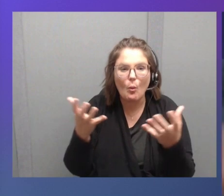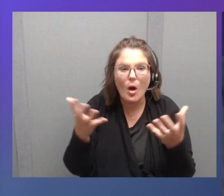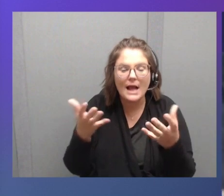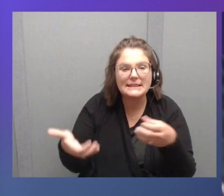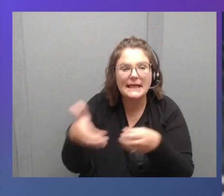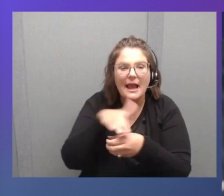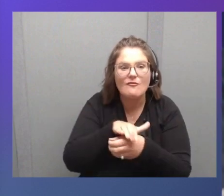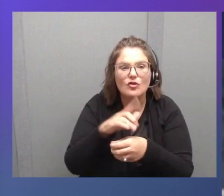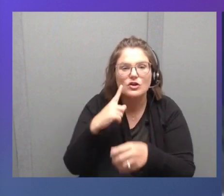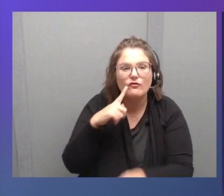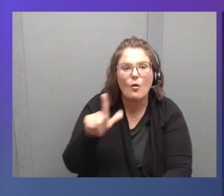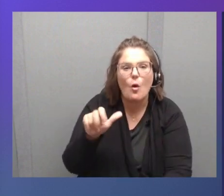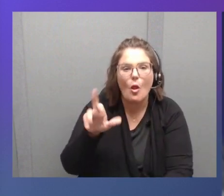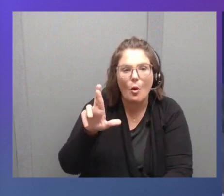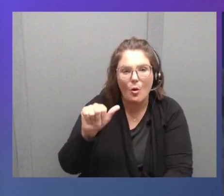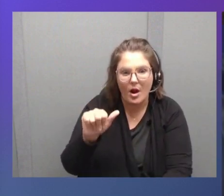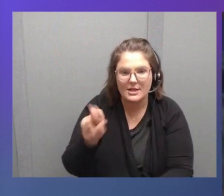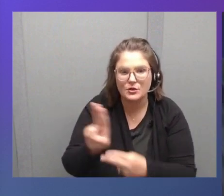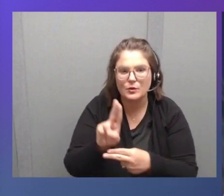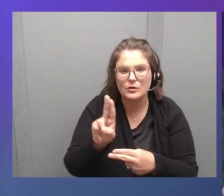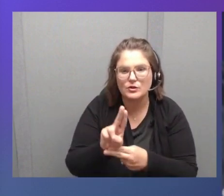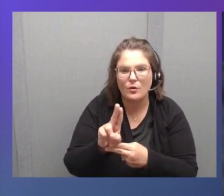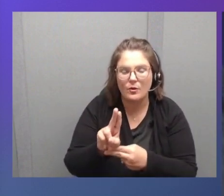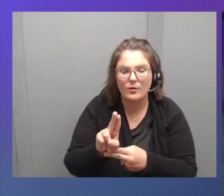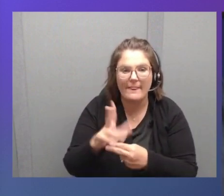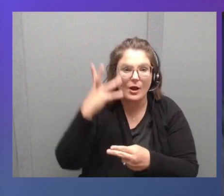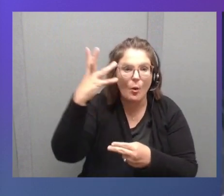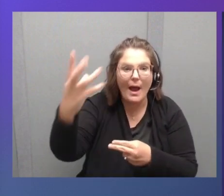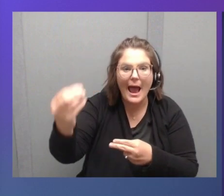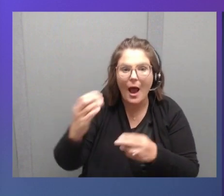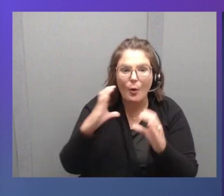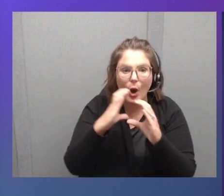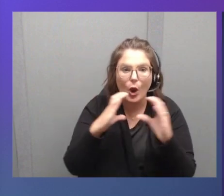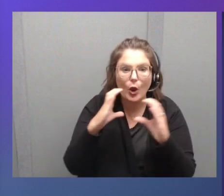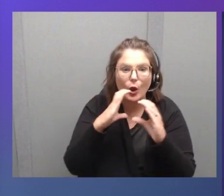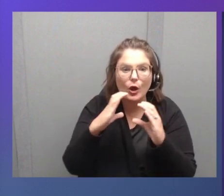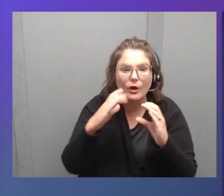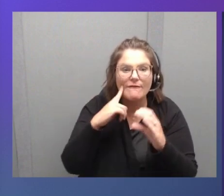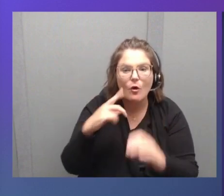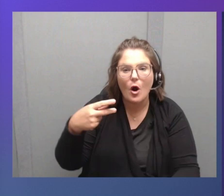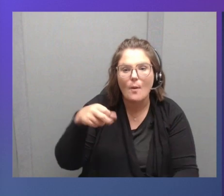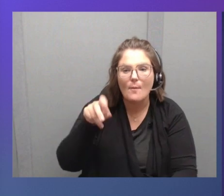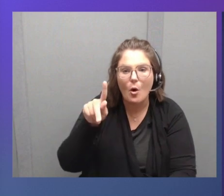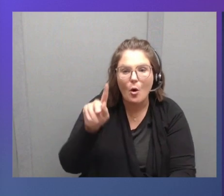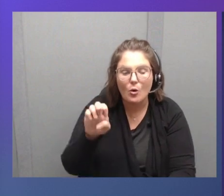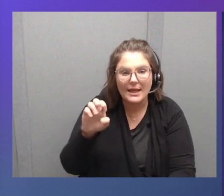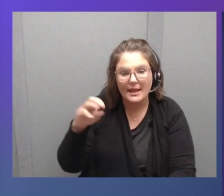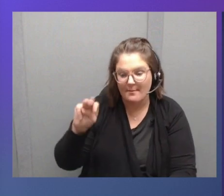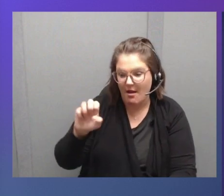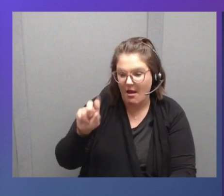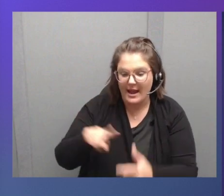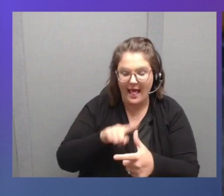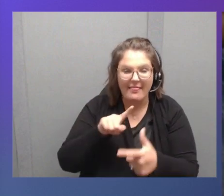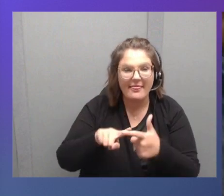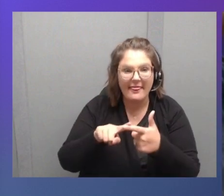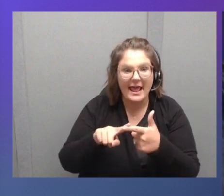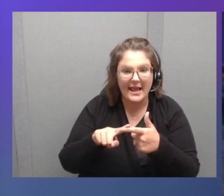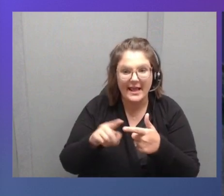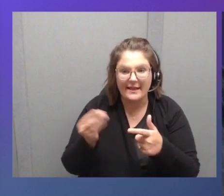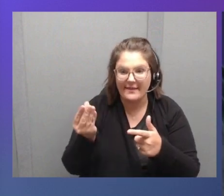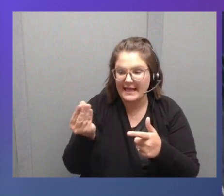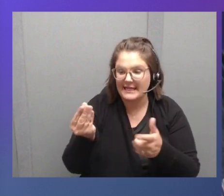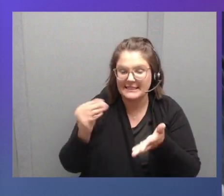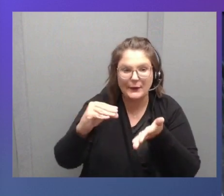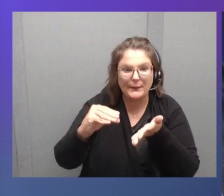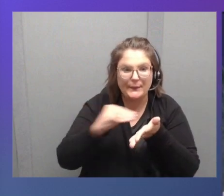is by using this. So they go out and they can, look for a Pokemon, and when they swipe it with this device that has the